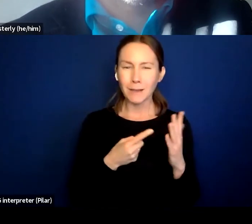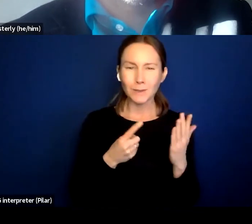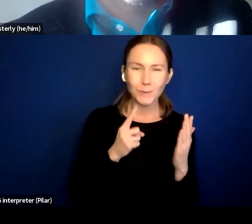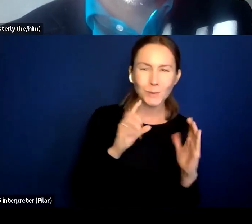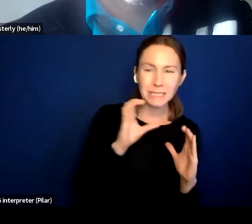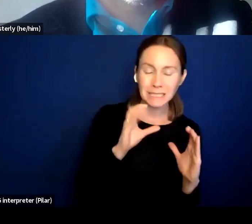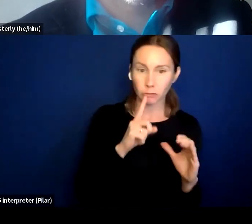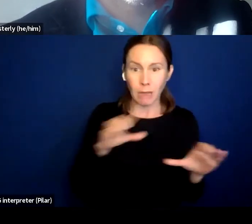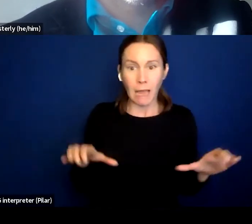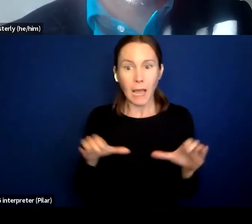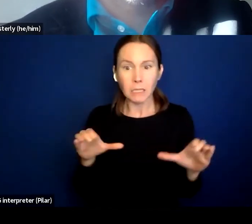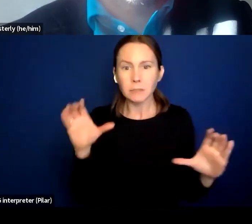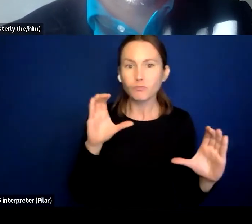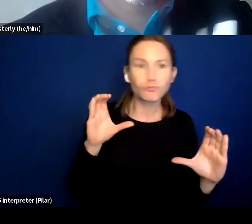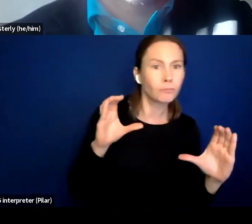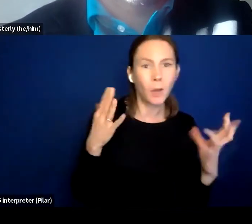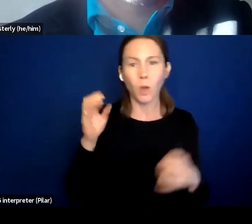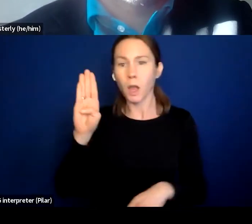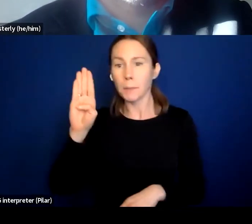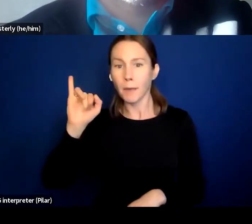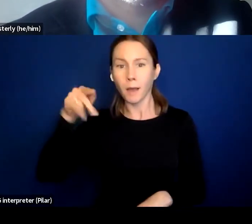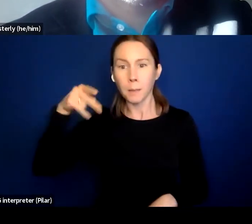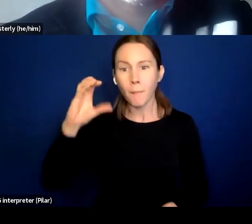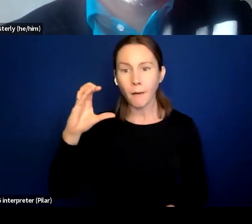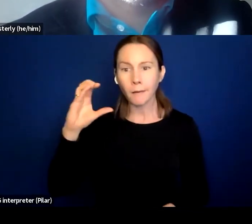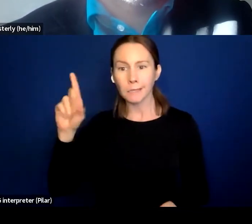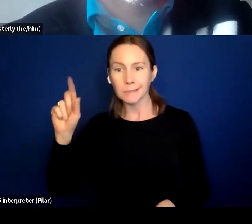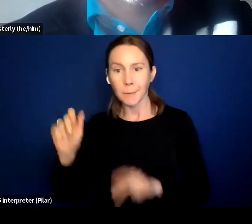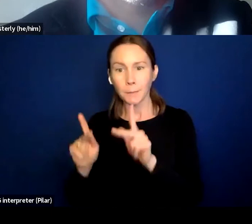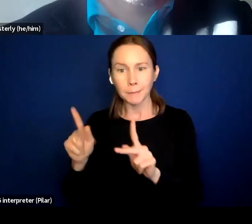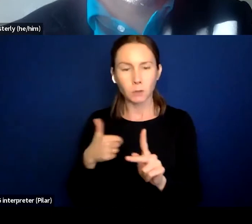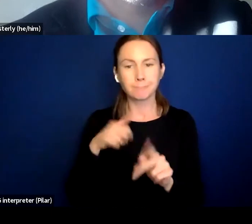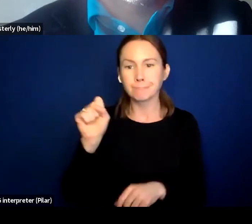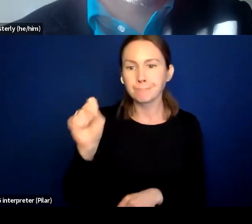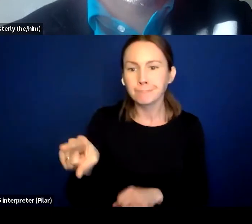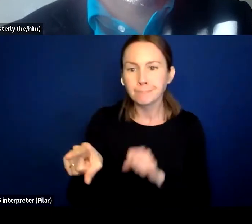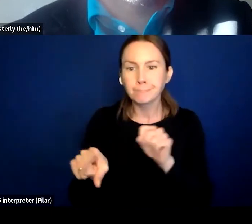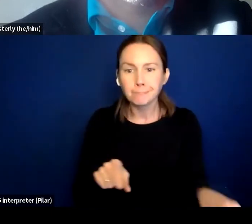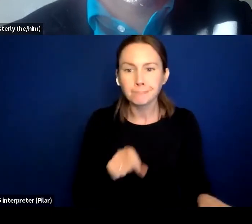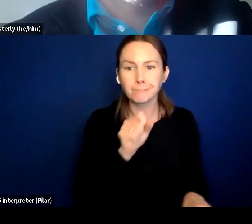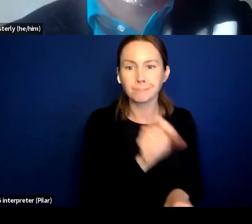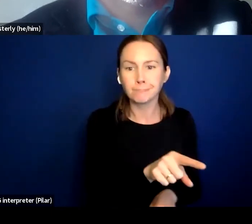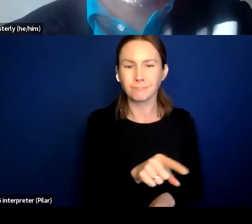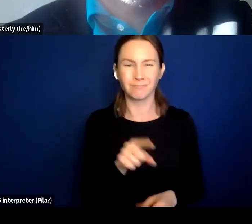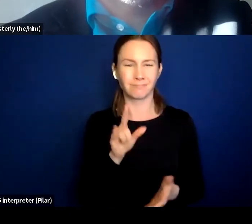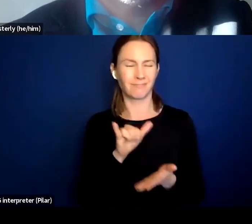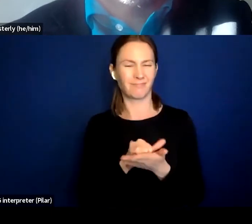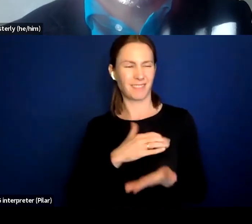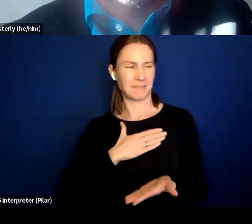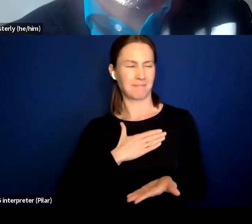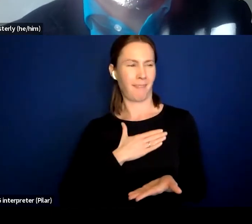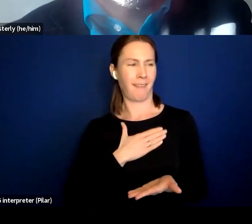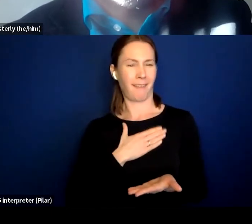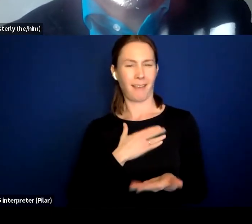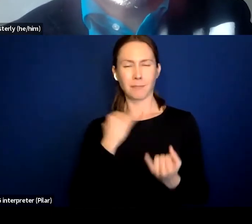seek out BIPOC disabled people and asking this question, that's kind of like my